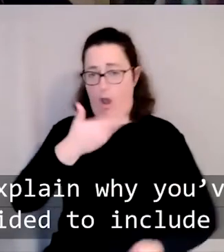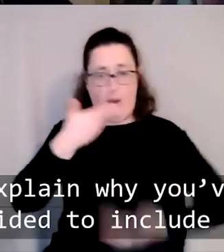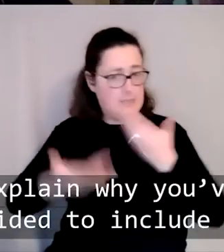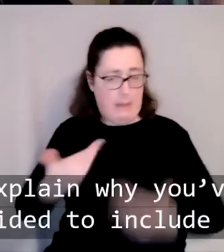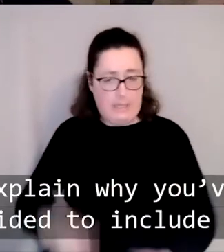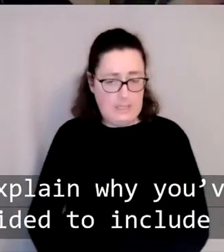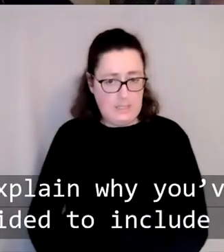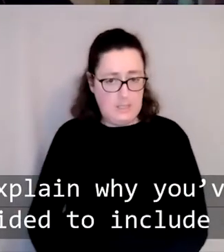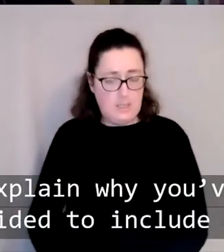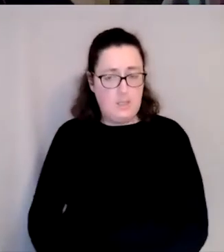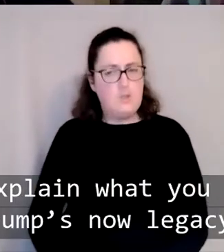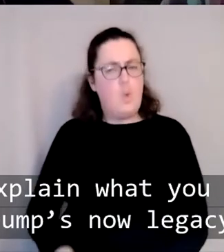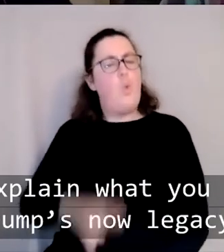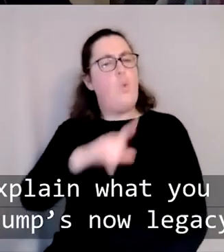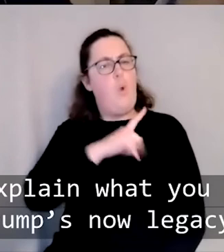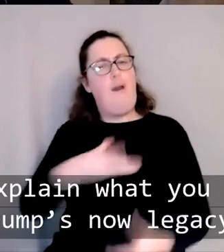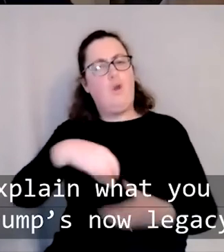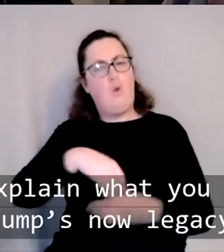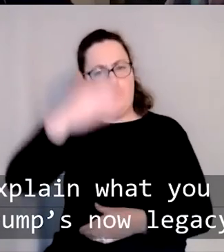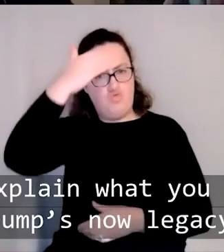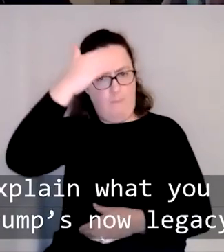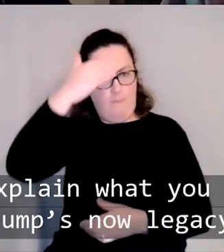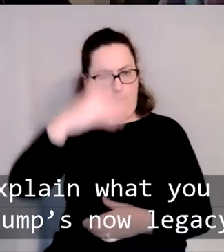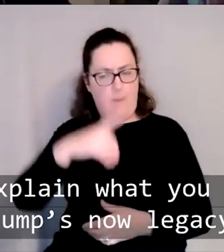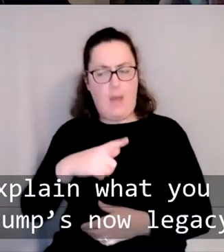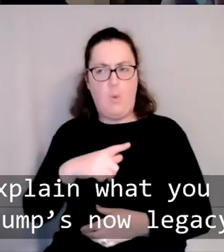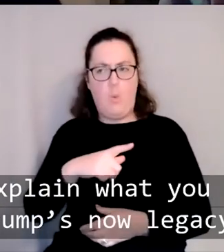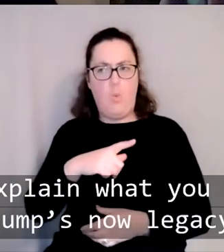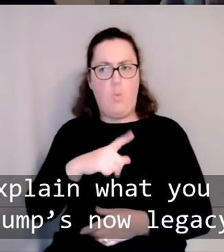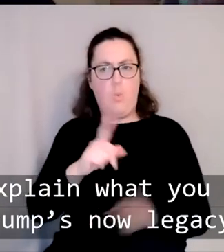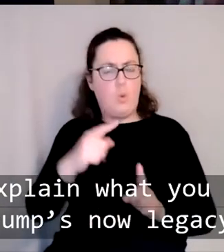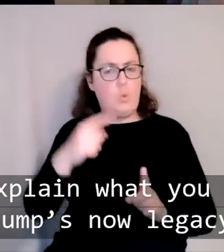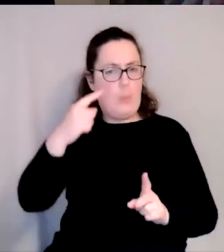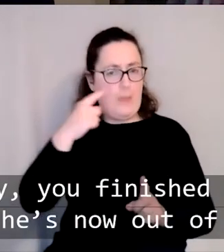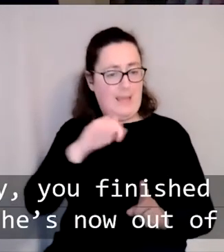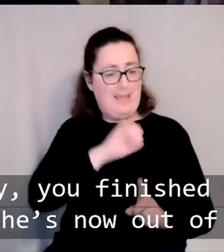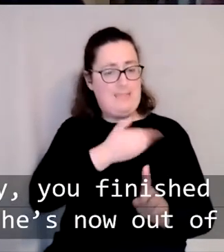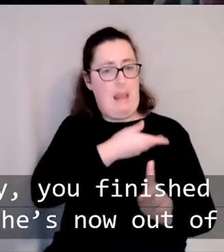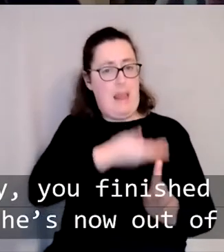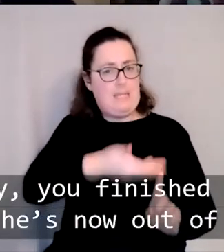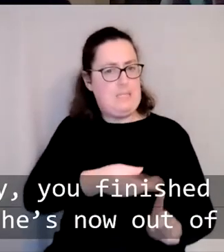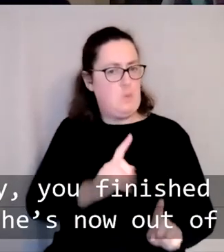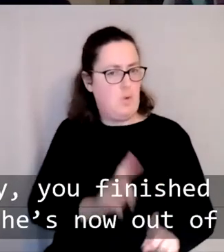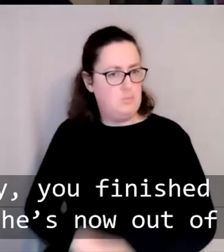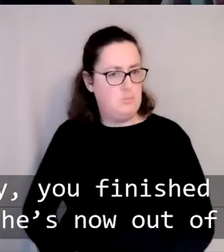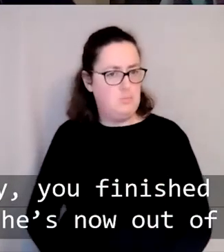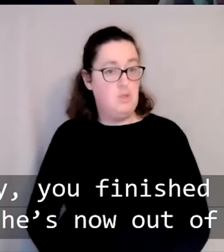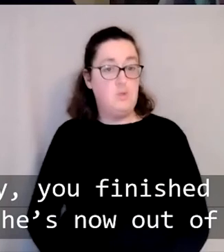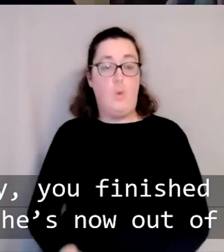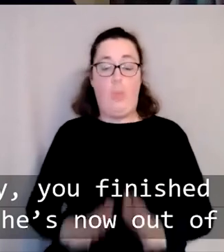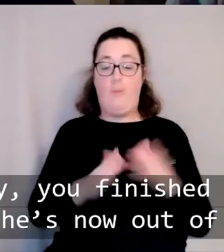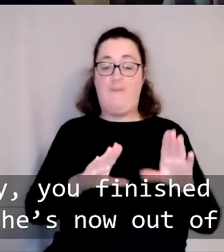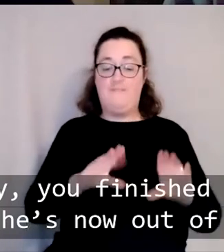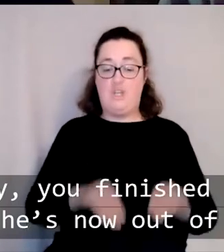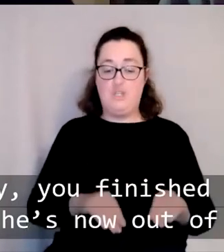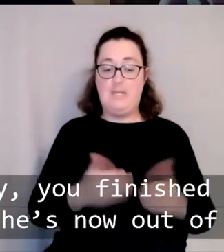Explain why you've decided to include him, and explain what you think Trump's now legacy, because obviously you finished the book saying he's